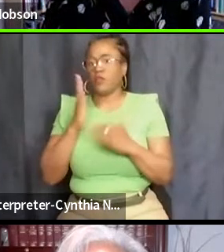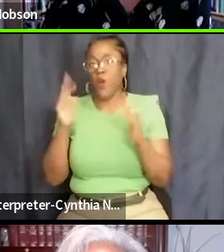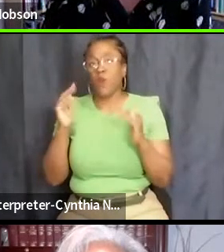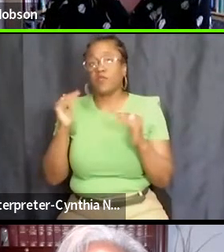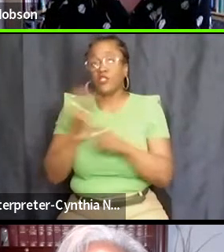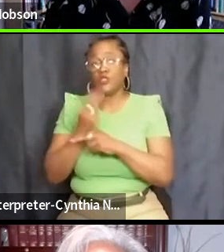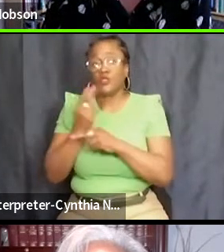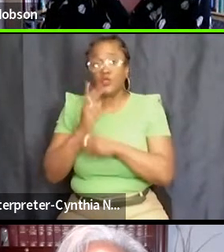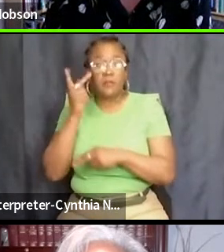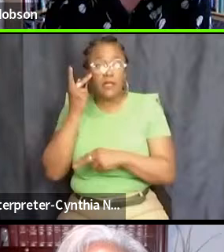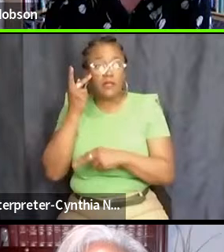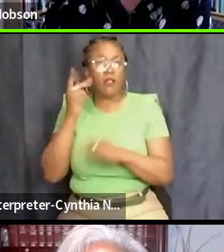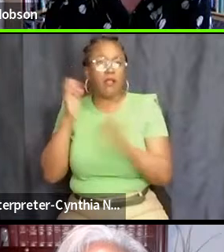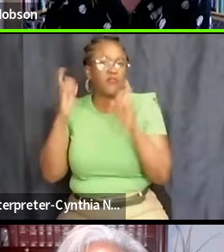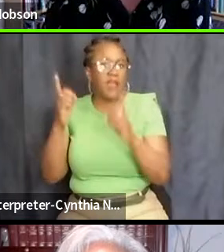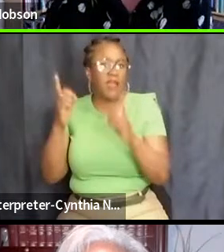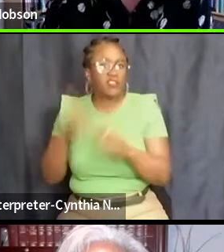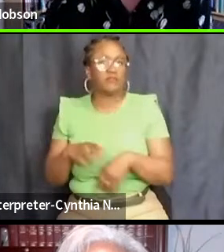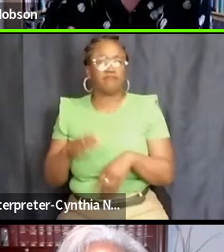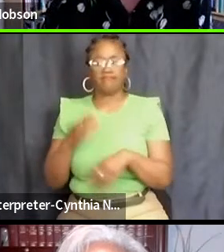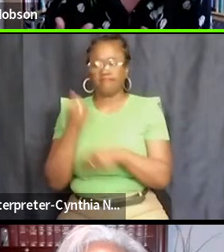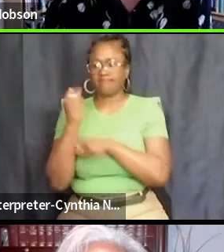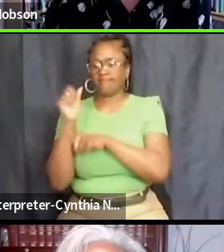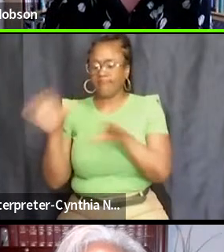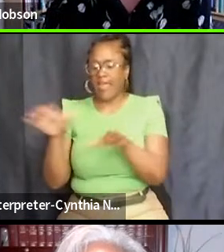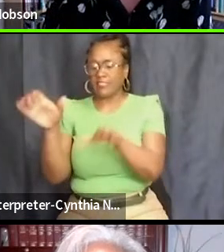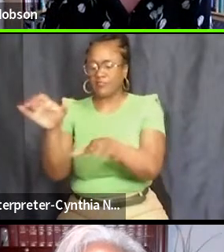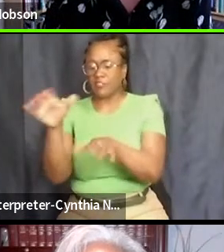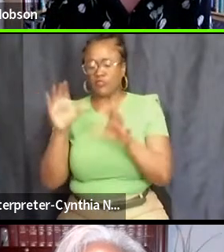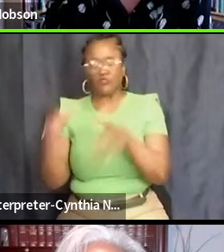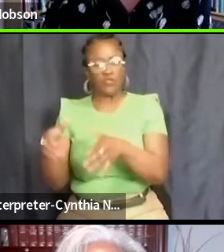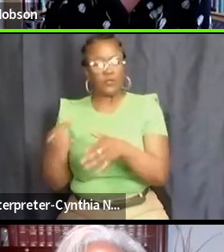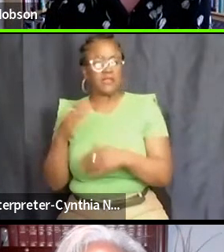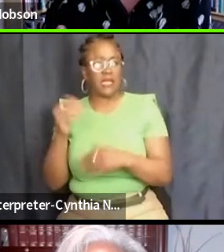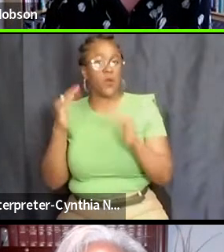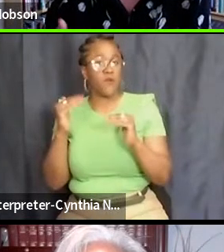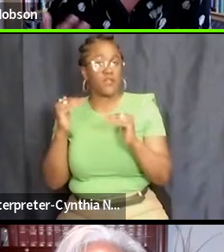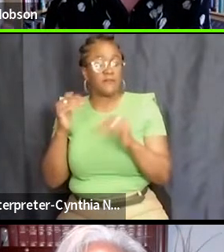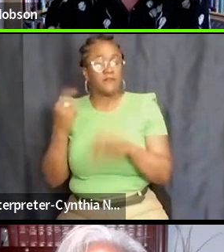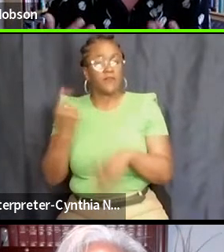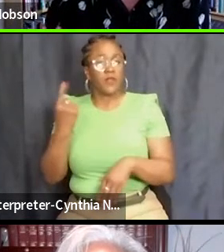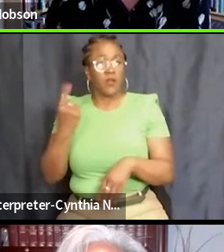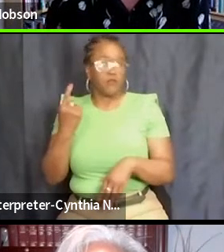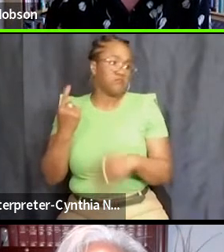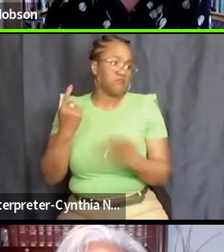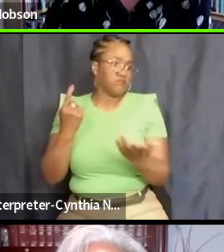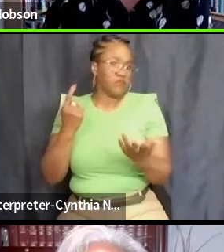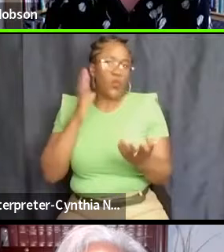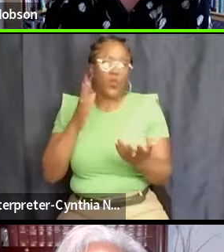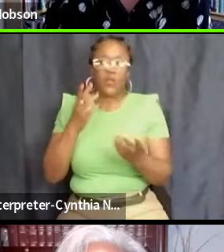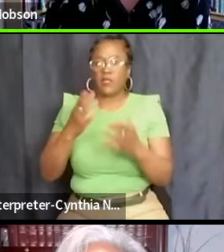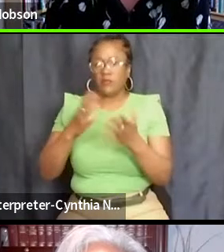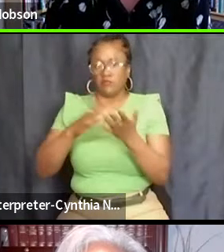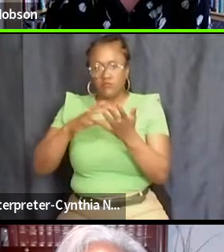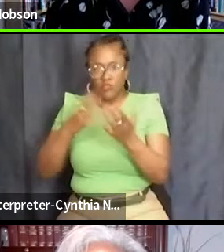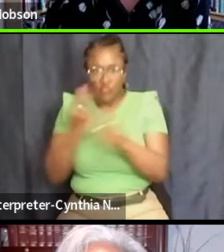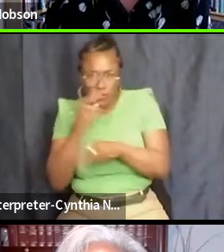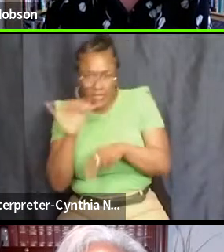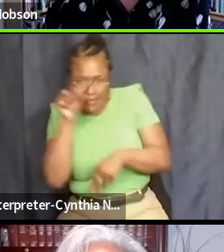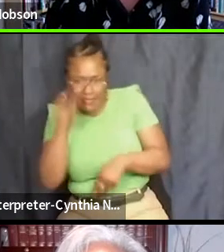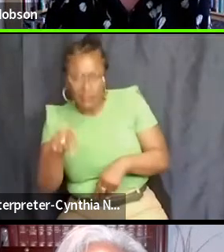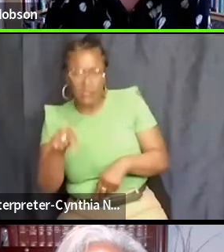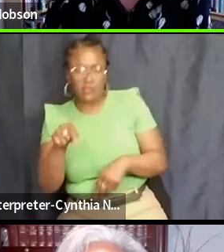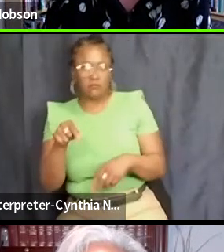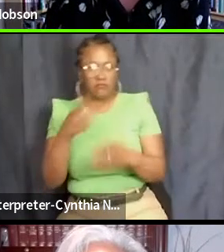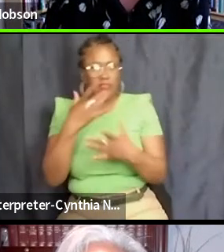political education circles and activist groups, and, you know, hopefully also in forums, you know, like this one, where people are just interested in